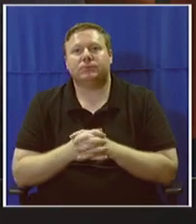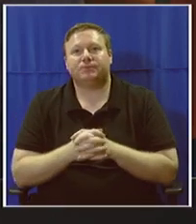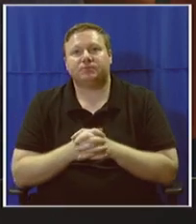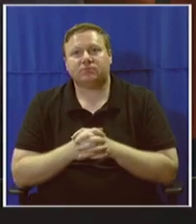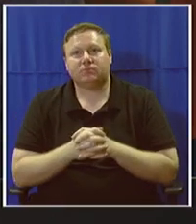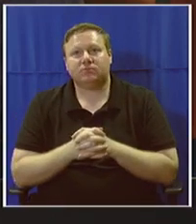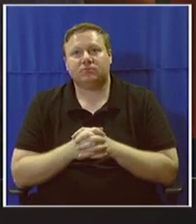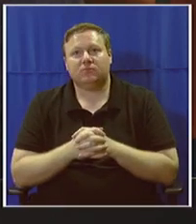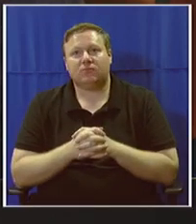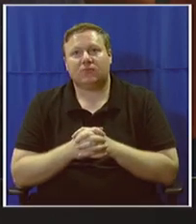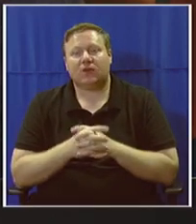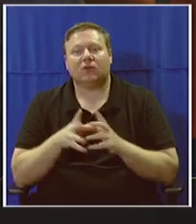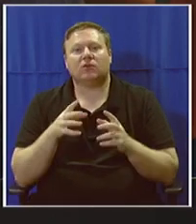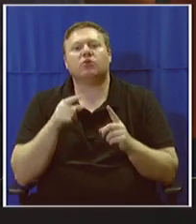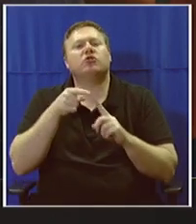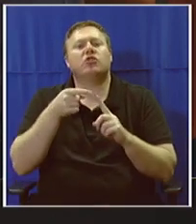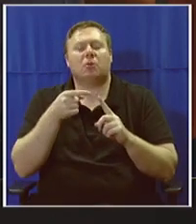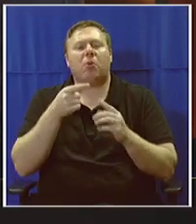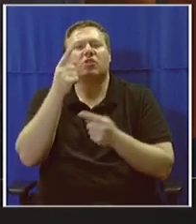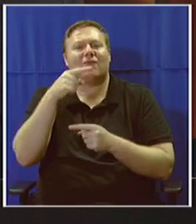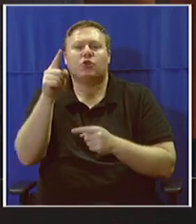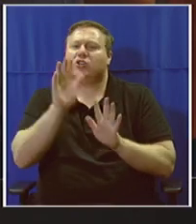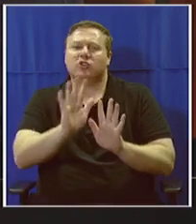That was just a point of correction.